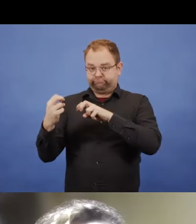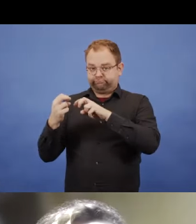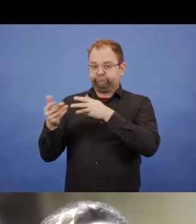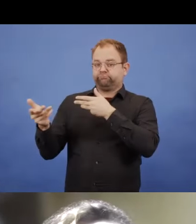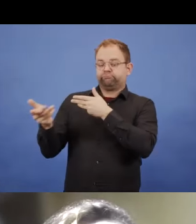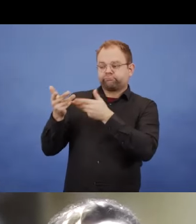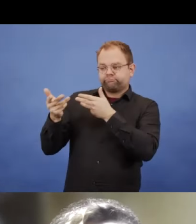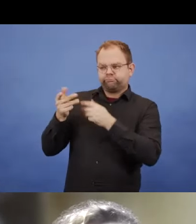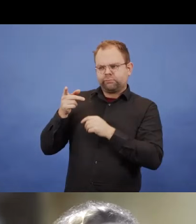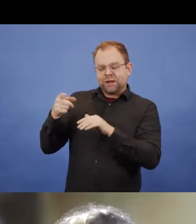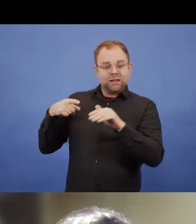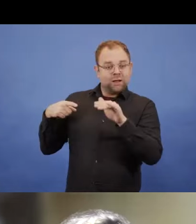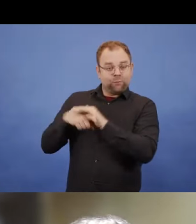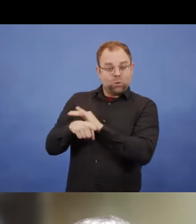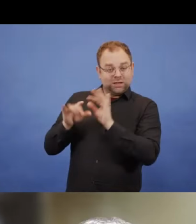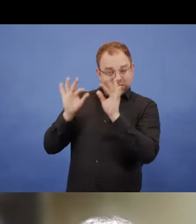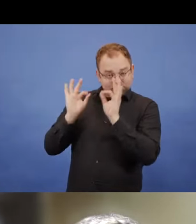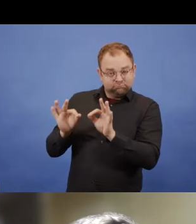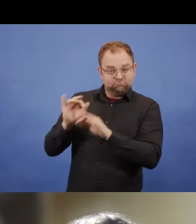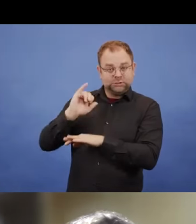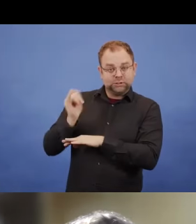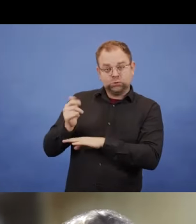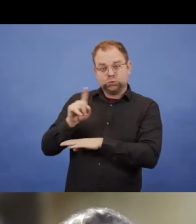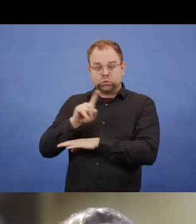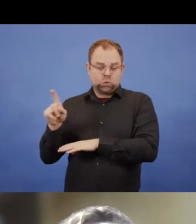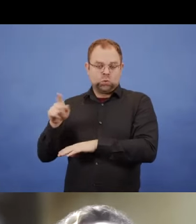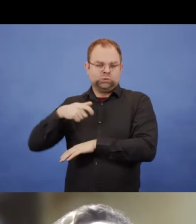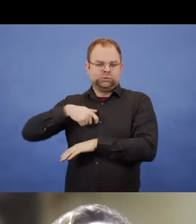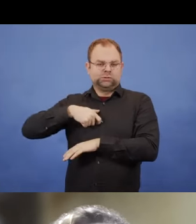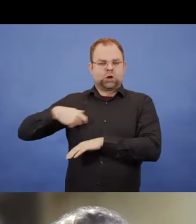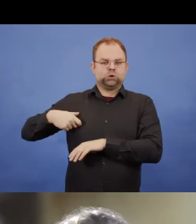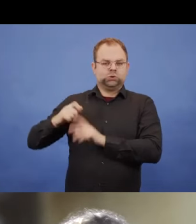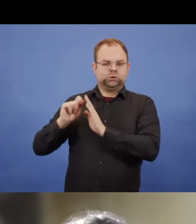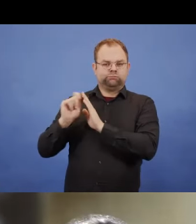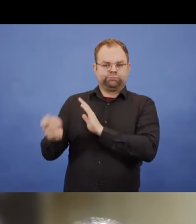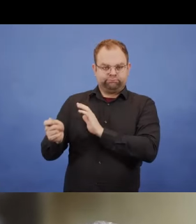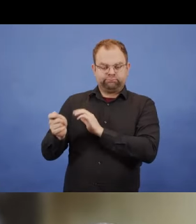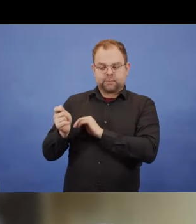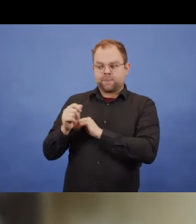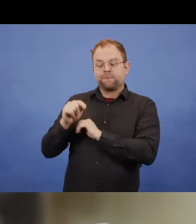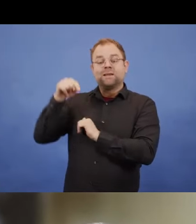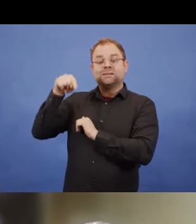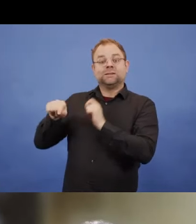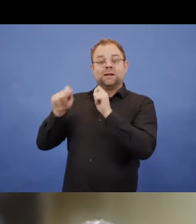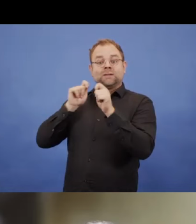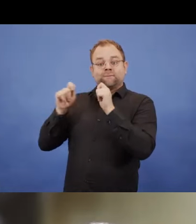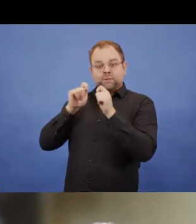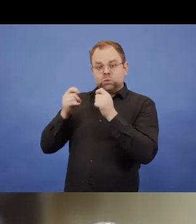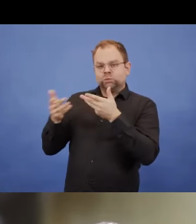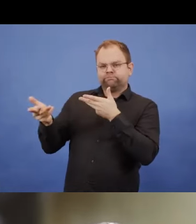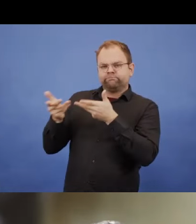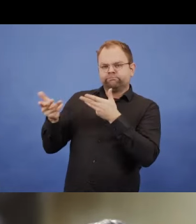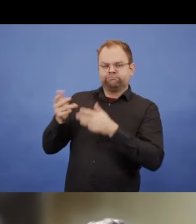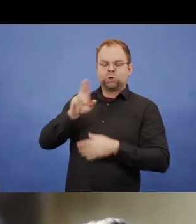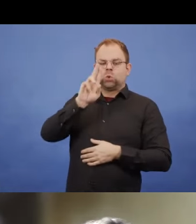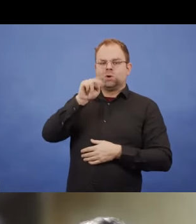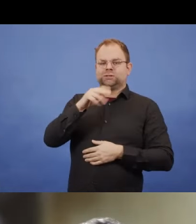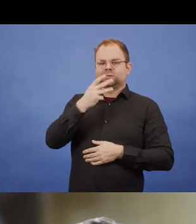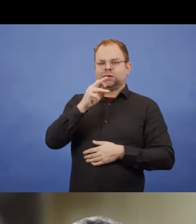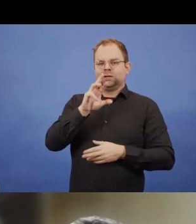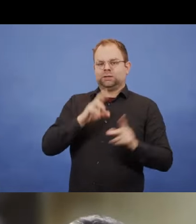a state employee in a state asylum system will ask questions to asylum seekers in order to